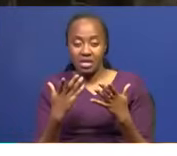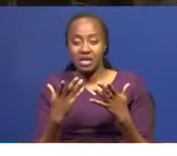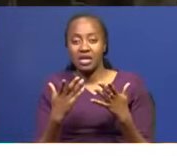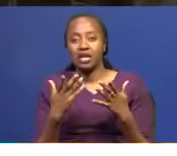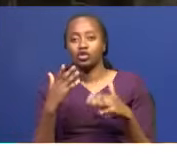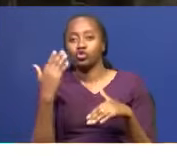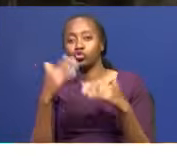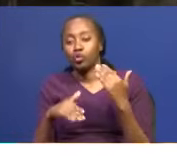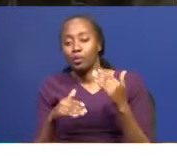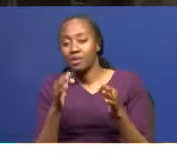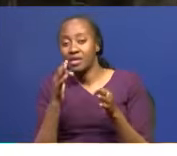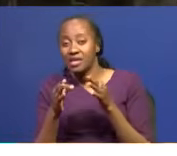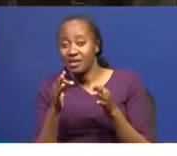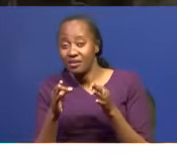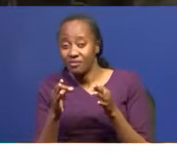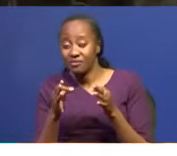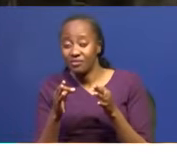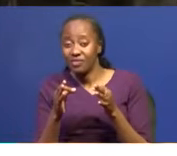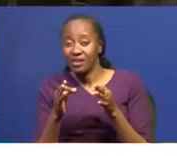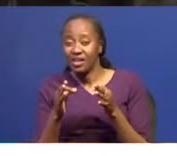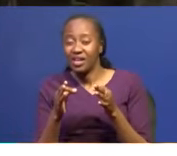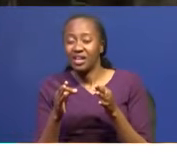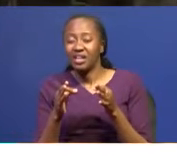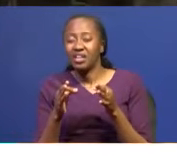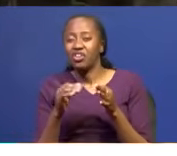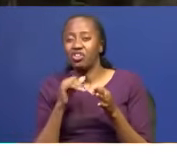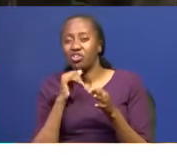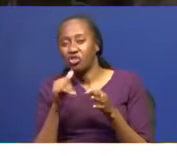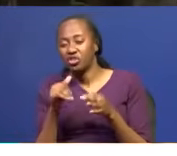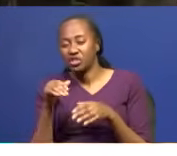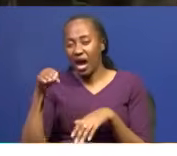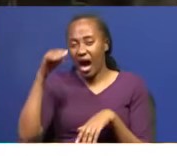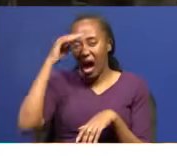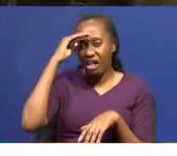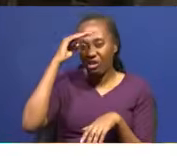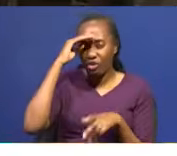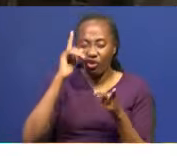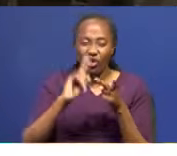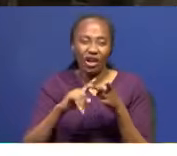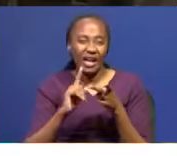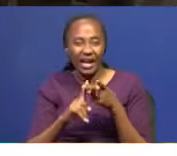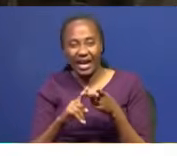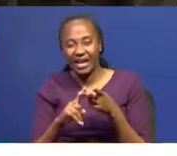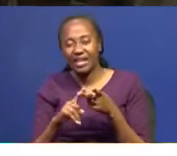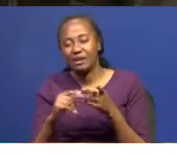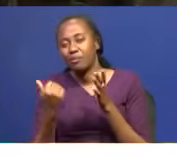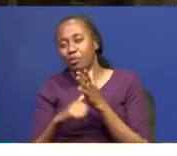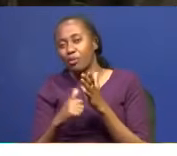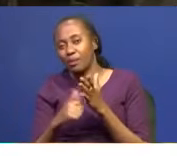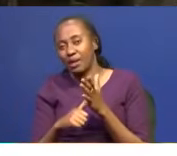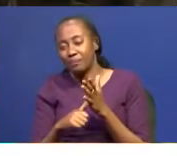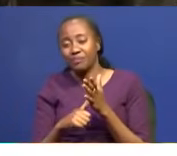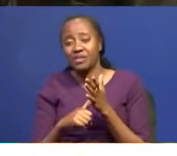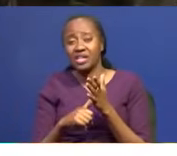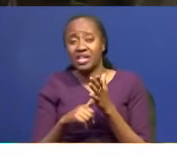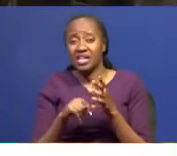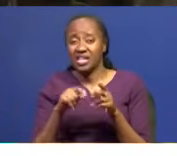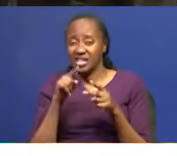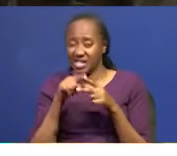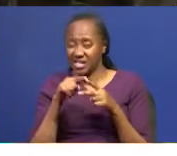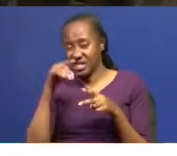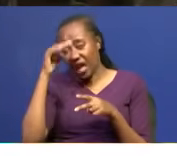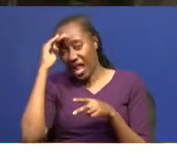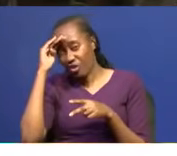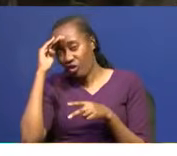if I did not get too much into alcoholism and this kind of nature. But I fastened the